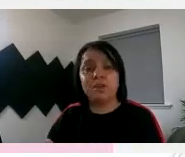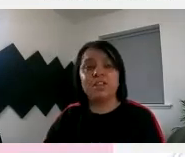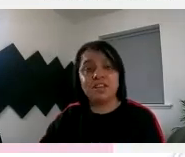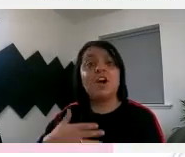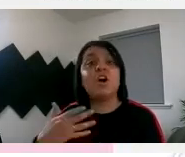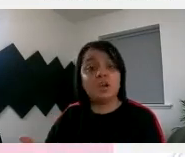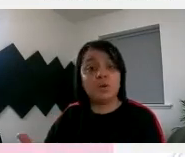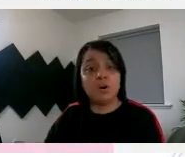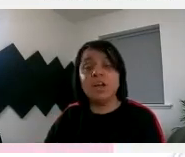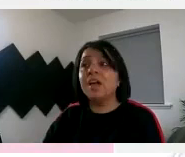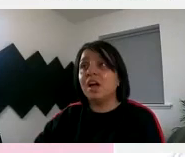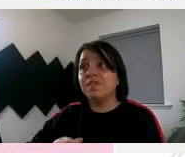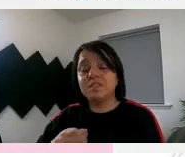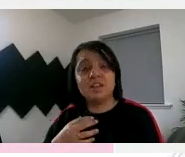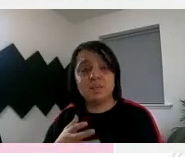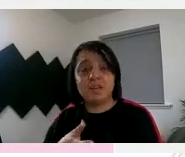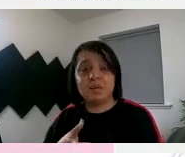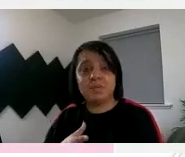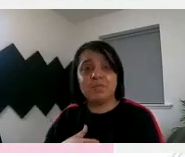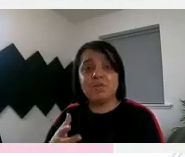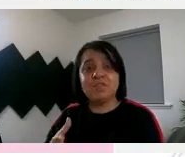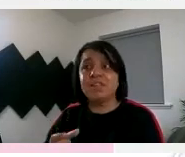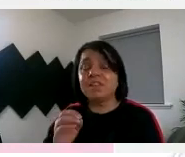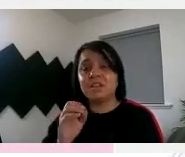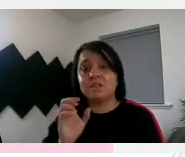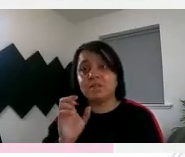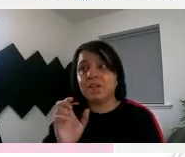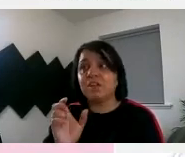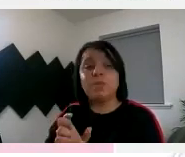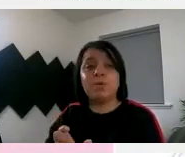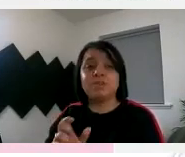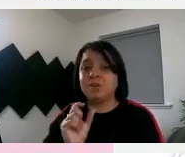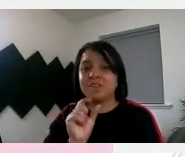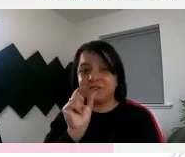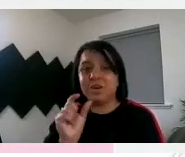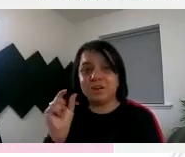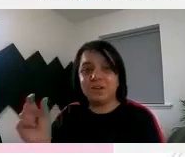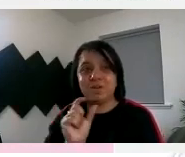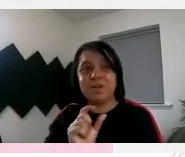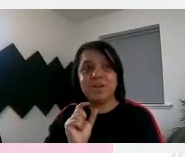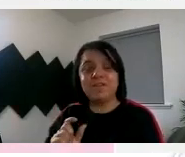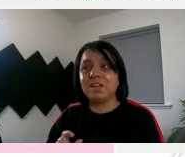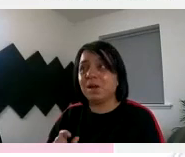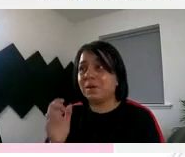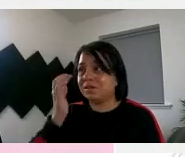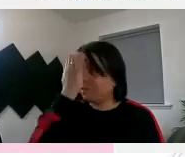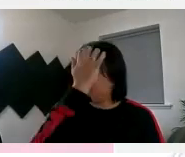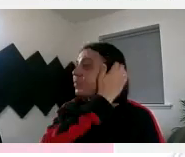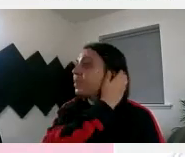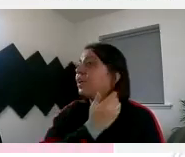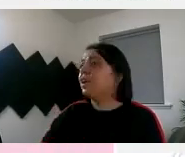more likely to get a higher mark. I've seen many people from overseas get low marks because of this one little thing that might mess